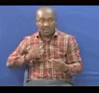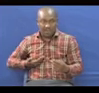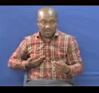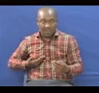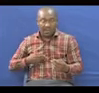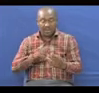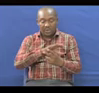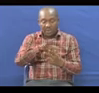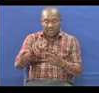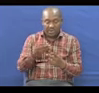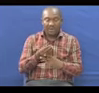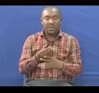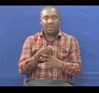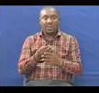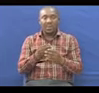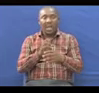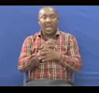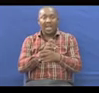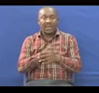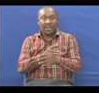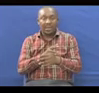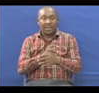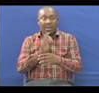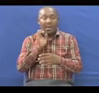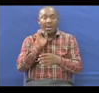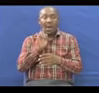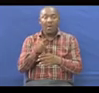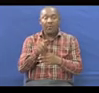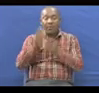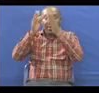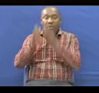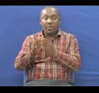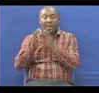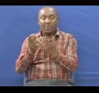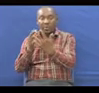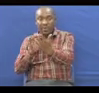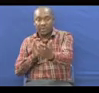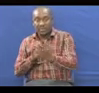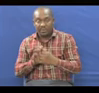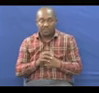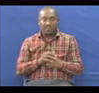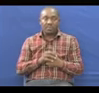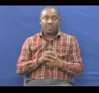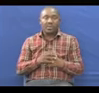human populations. So through age and sex structures, now the demographers